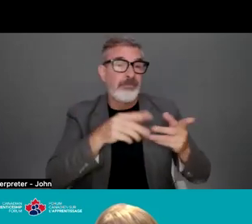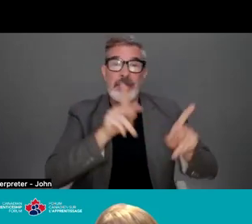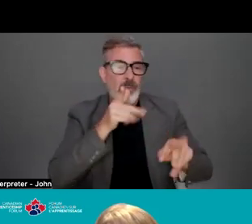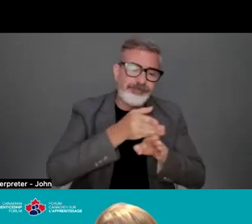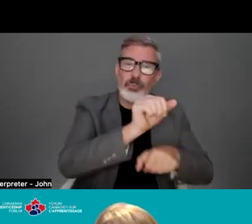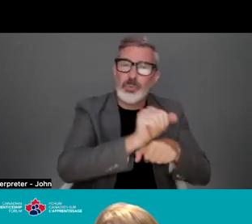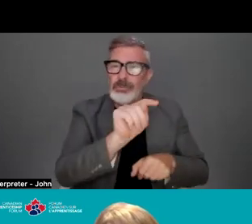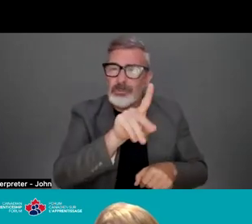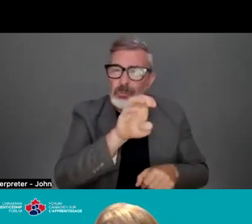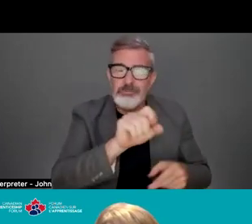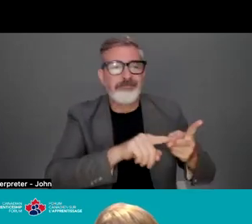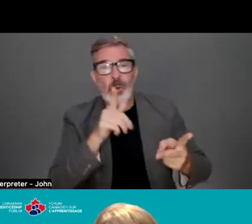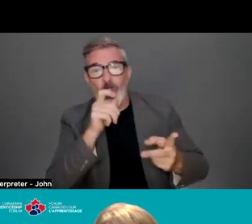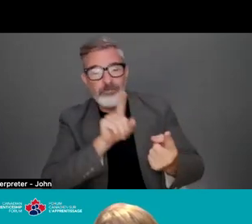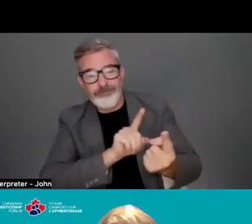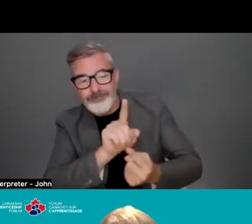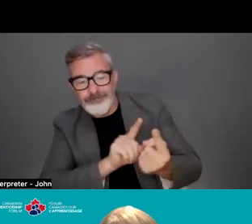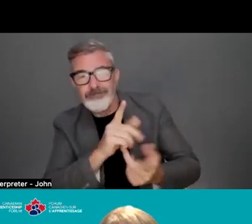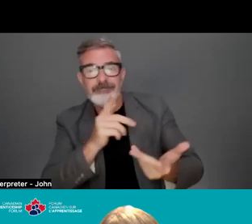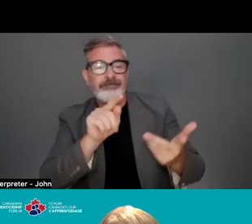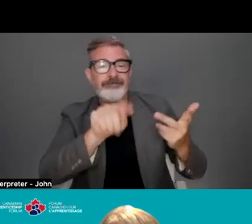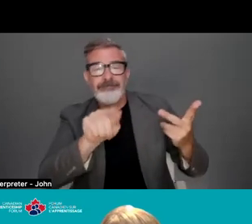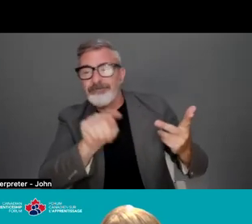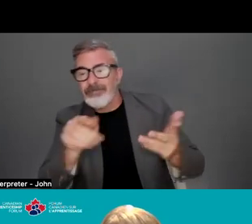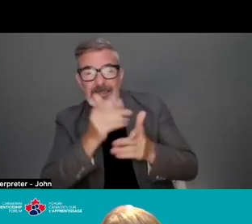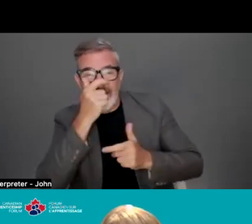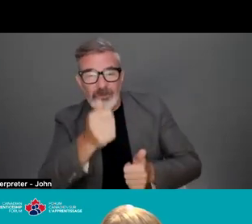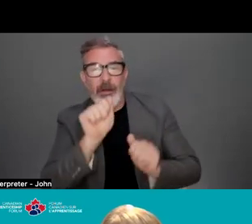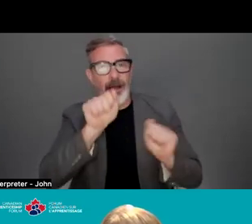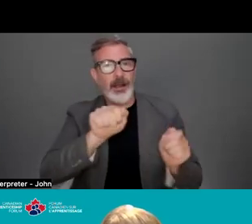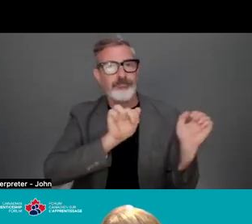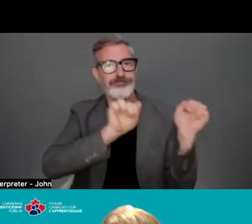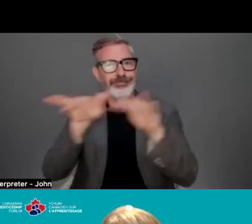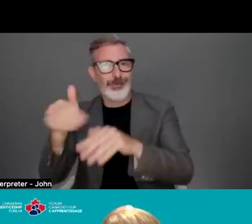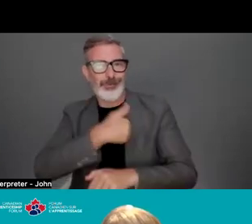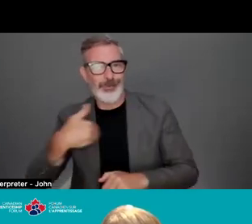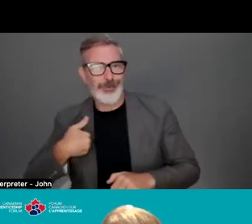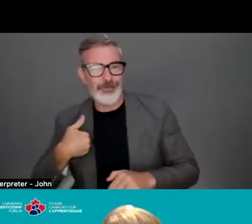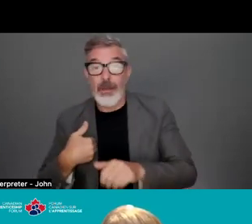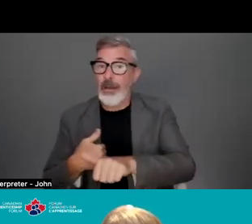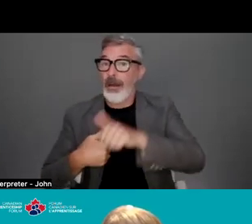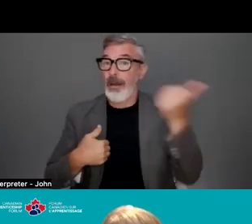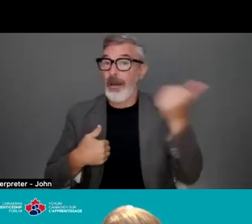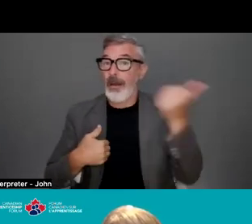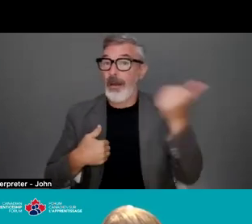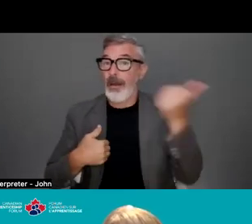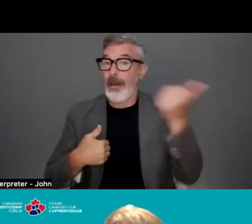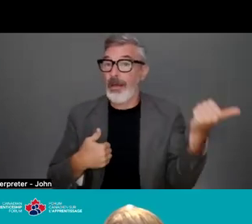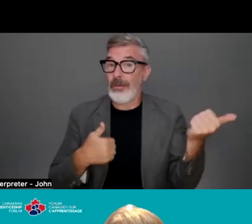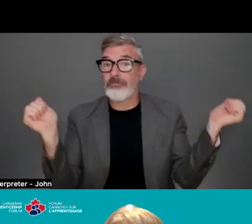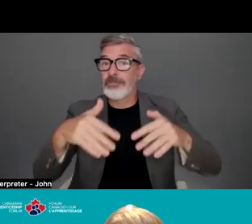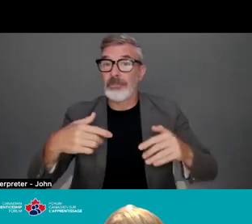our conference in May. We also have our National Apprenticeship Conference, which brings